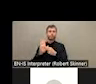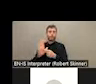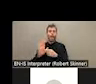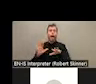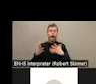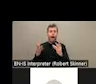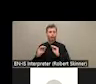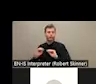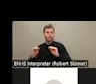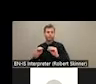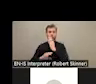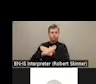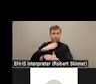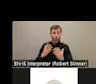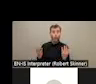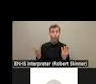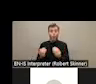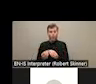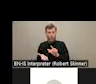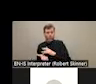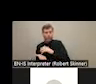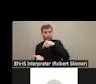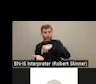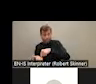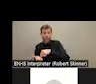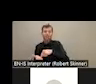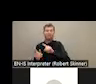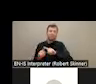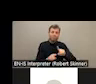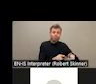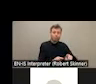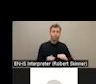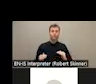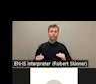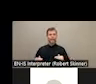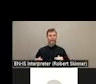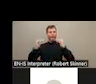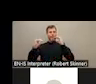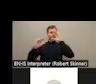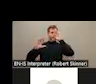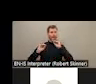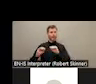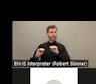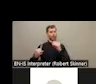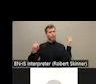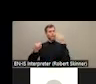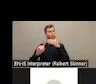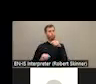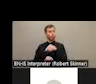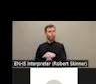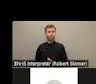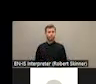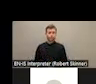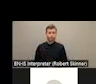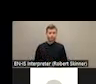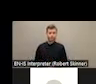in the provision of high quality inclusive education and ECD. So that's some useful resources for you, hopefully, and do check